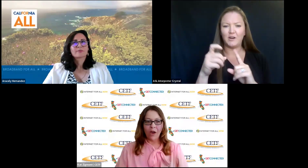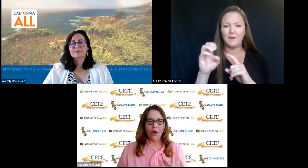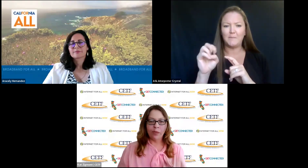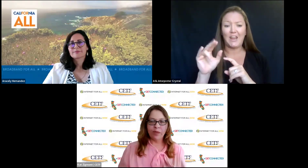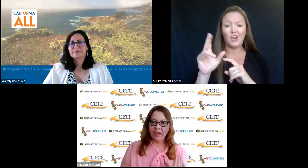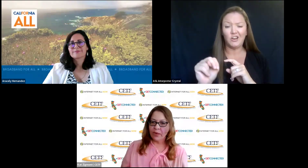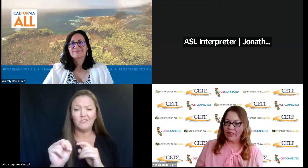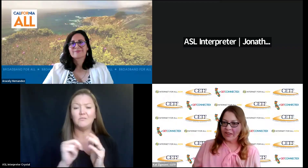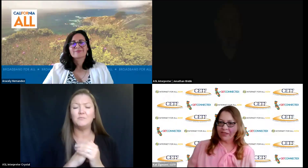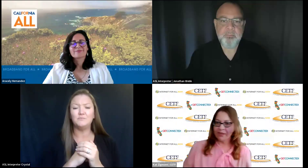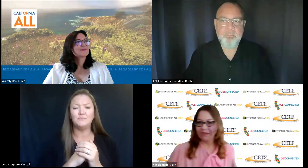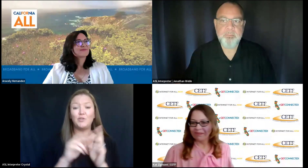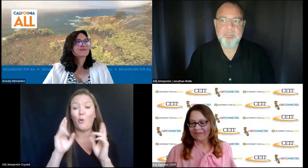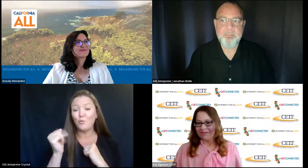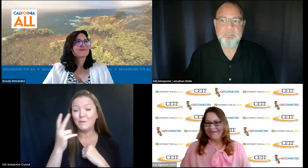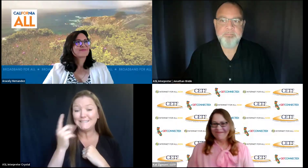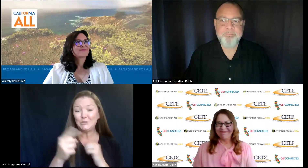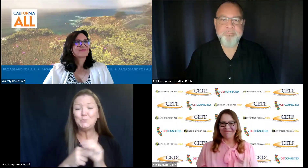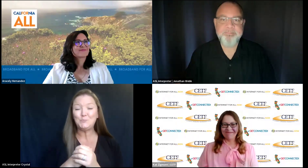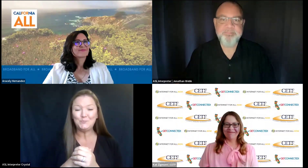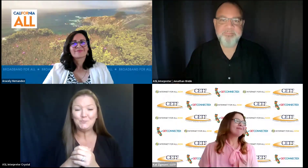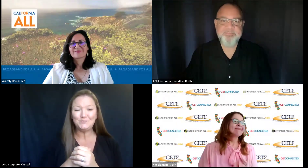Larondos. Hope to see you, Erin.